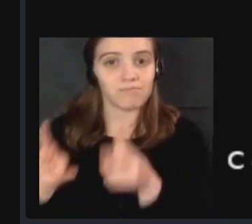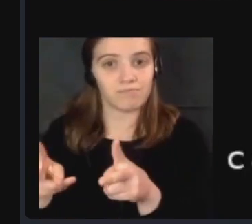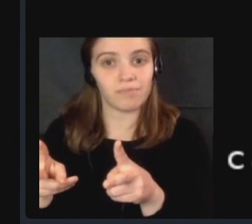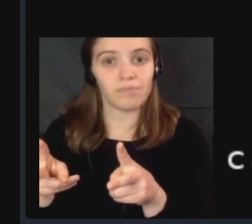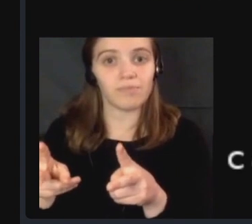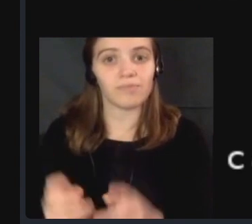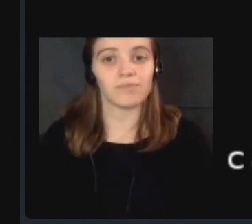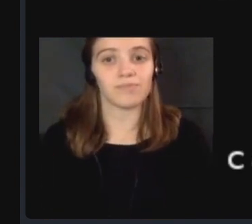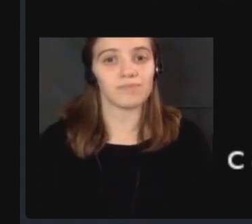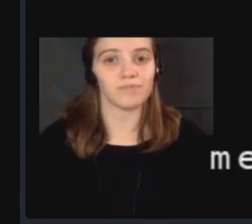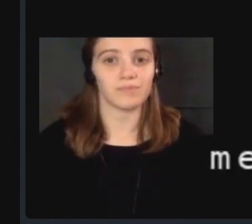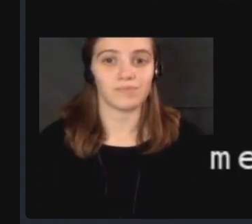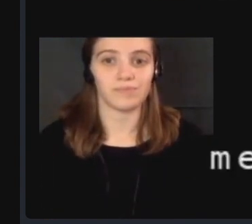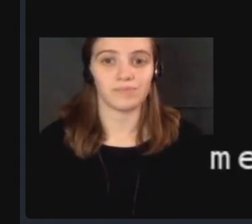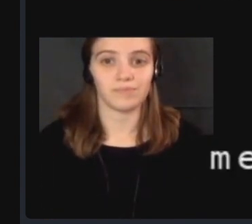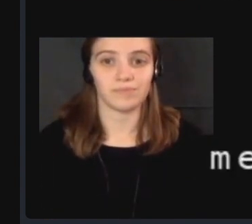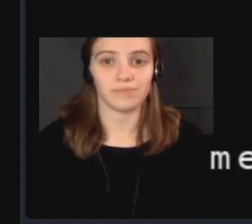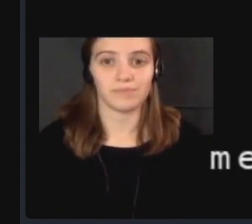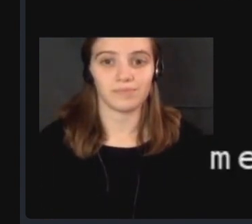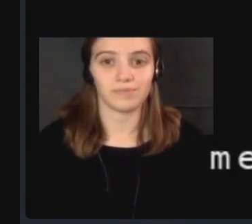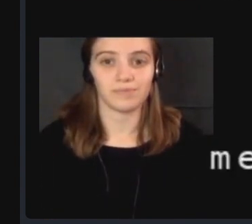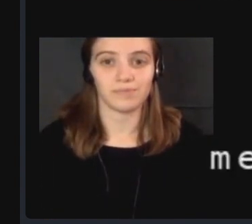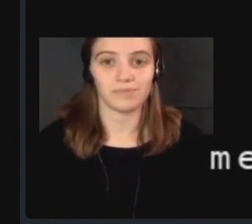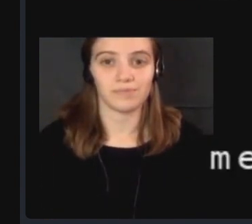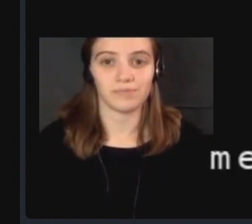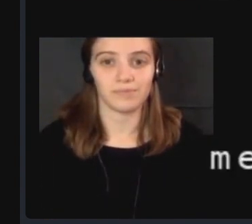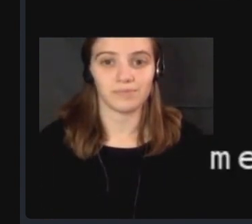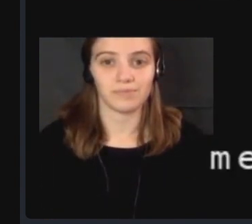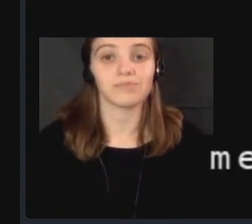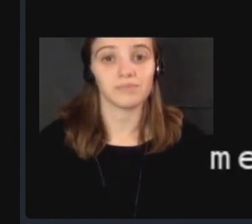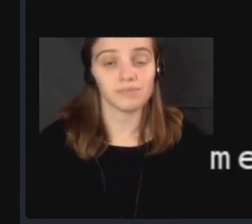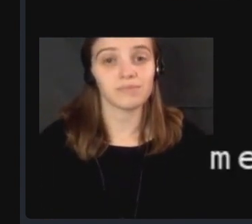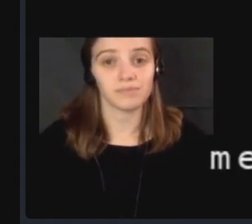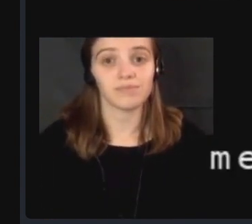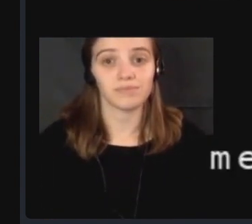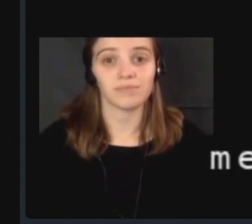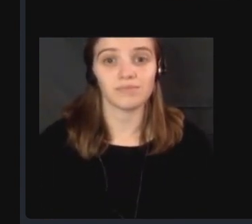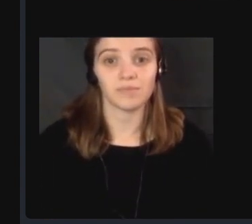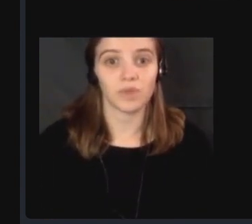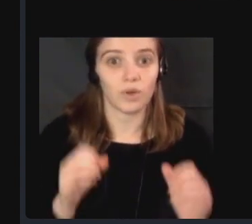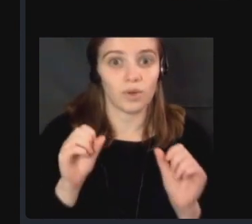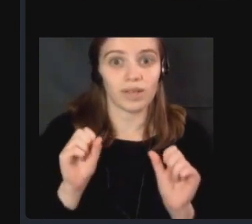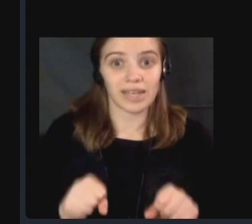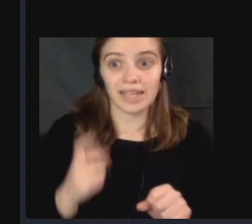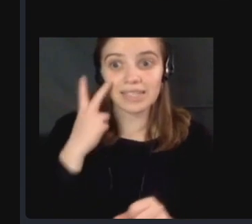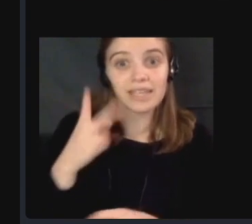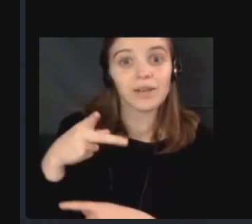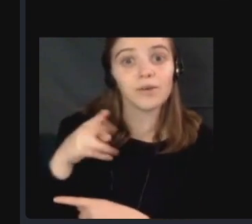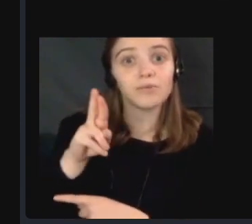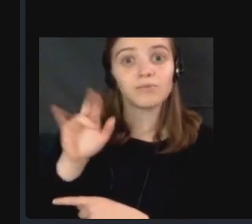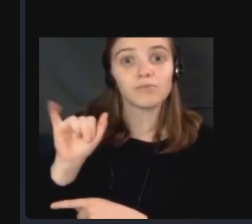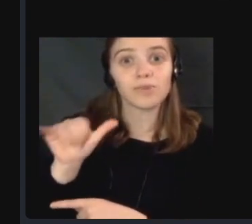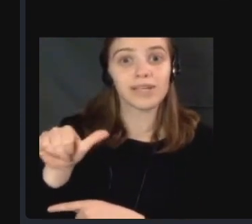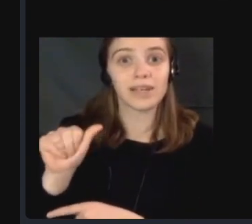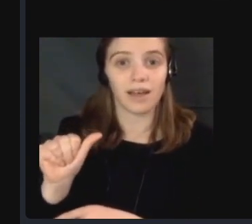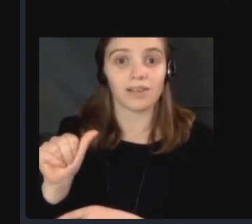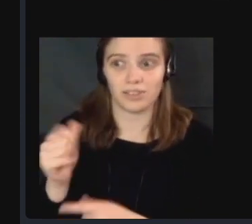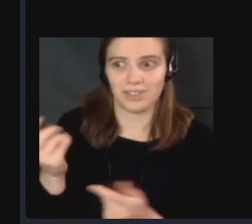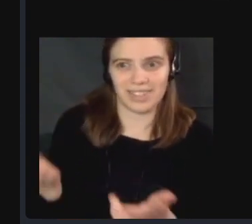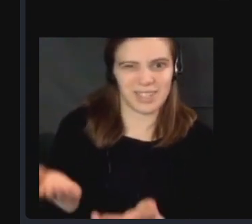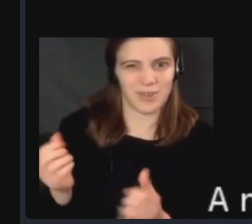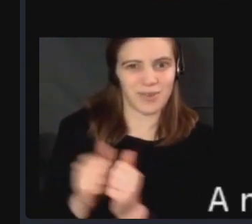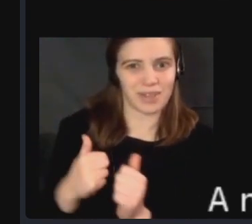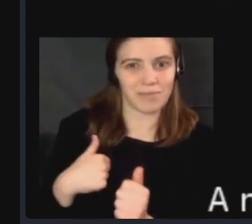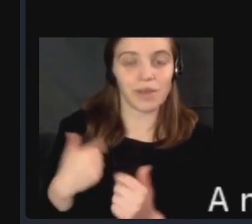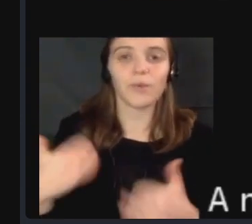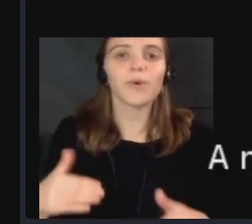branch. Yes, I. So I'm going to do that, and you can see that actually Priya is in the branch with me because all Salut, the Abstract. magic of